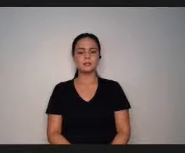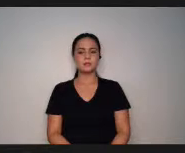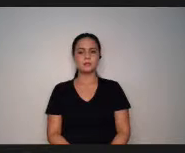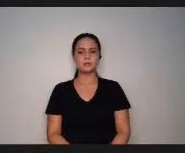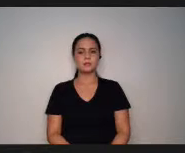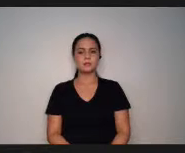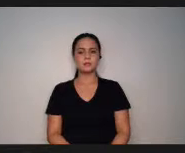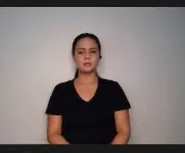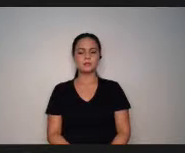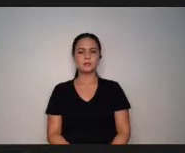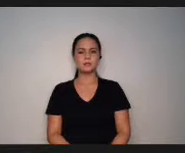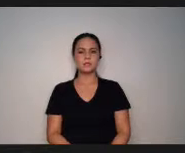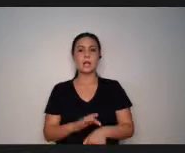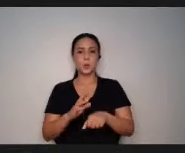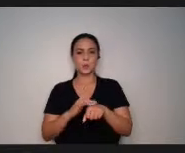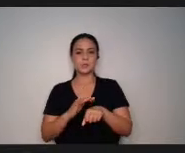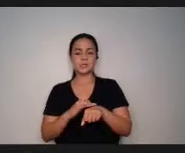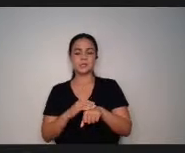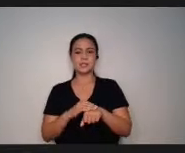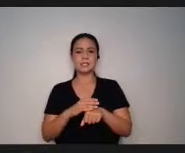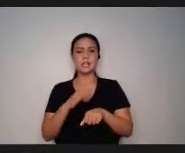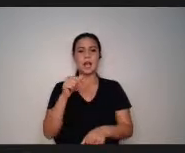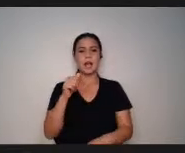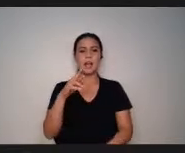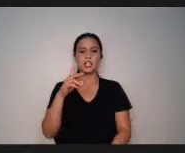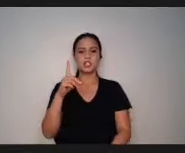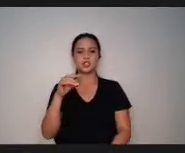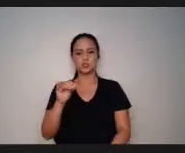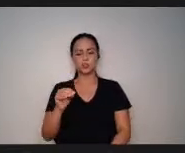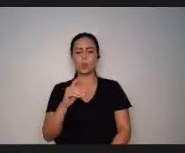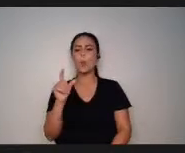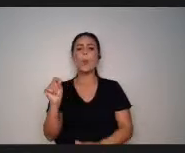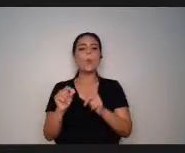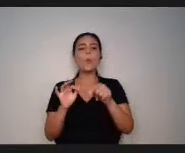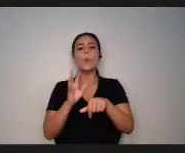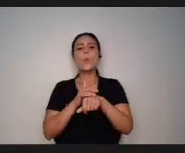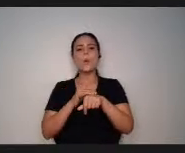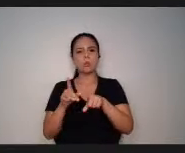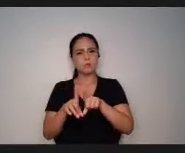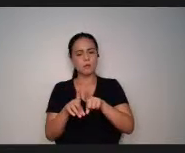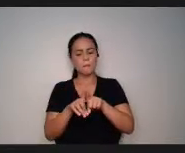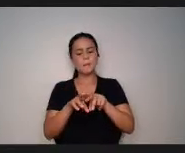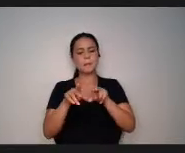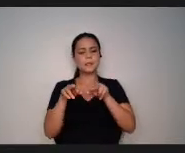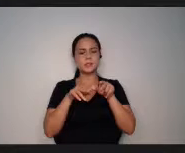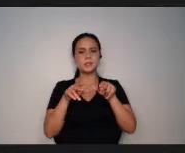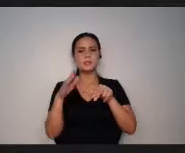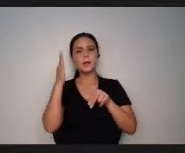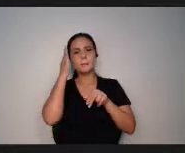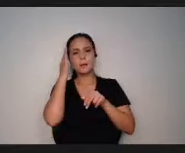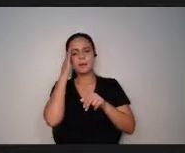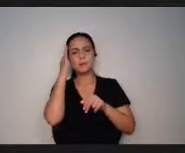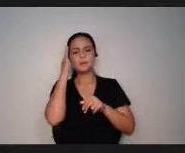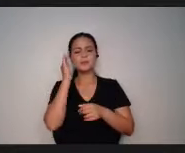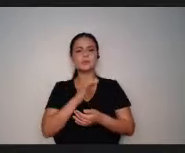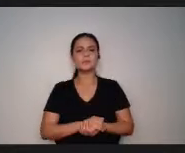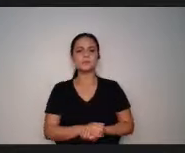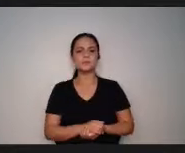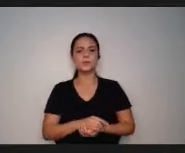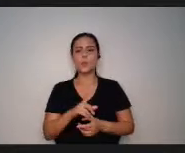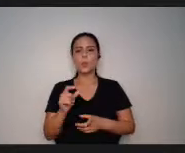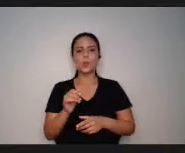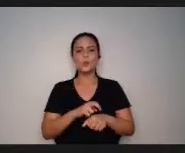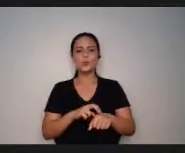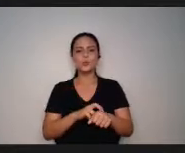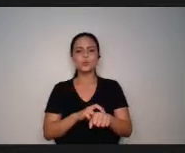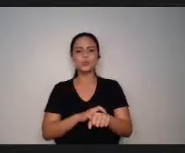chronic diseases. So what we know is that work stress plays a role in the chronic disease burden. So